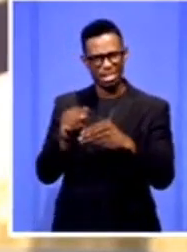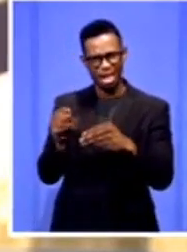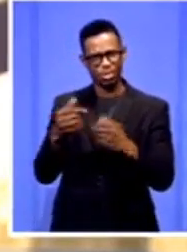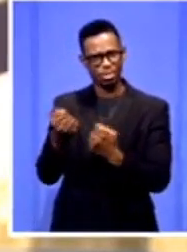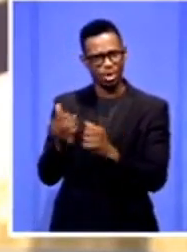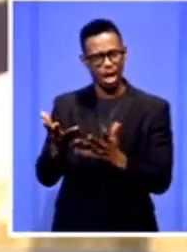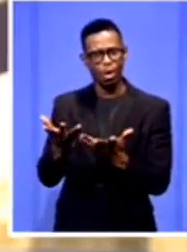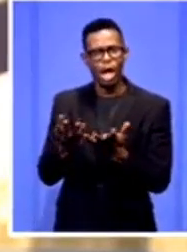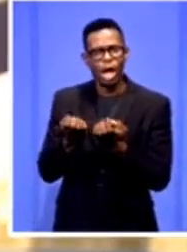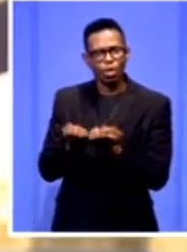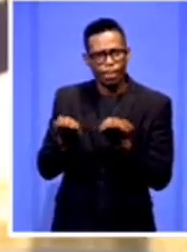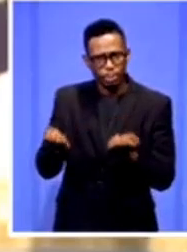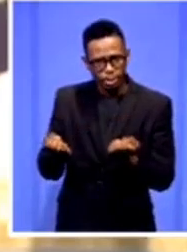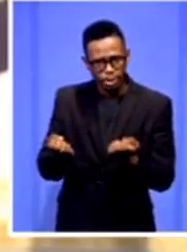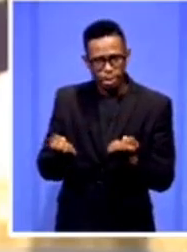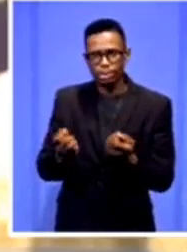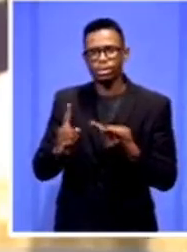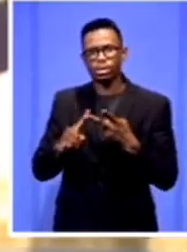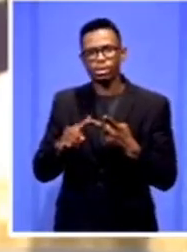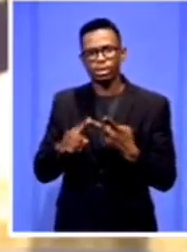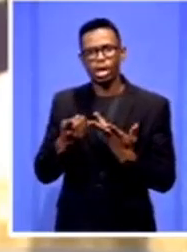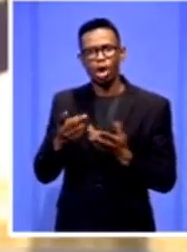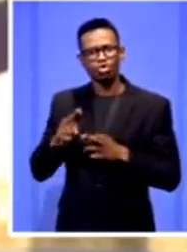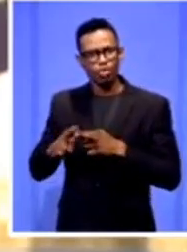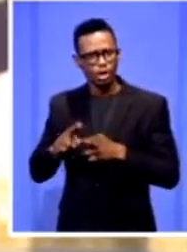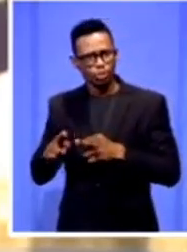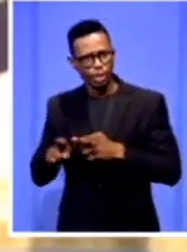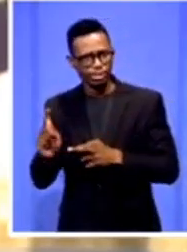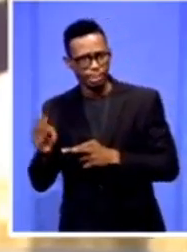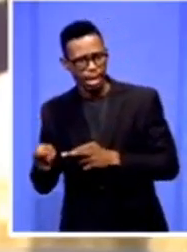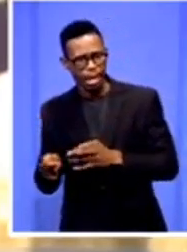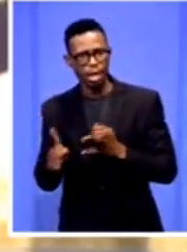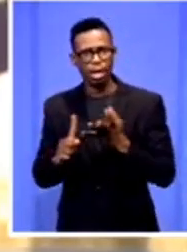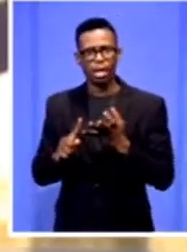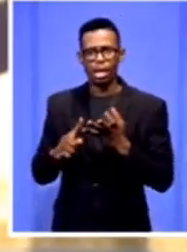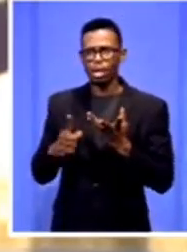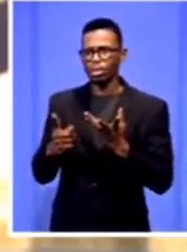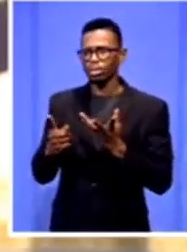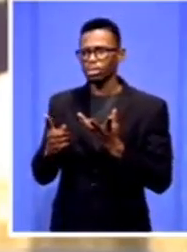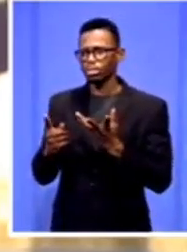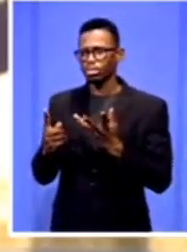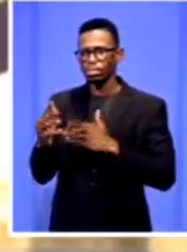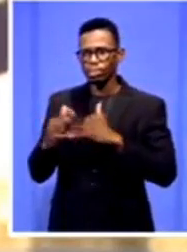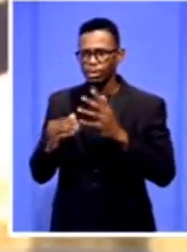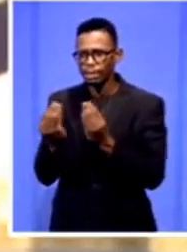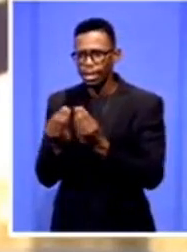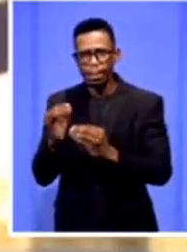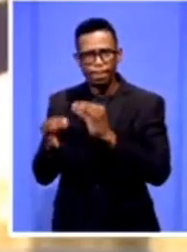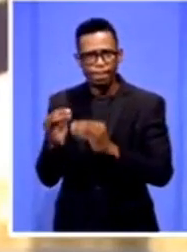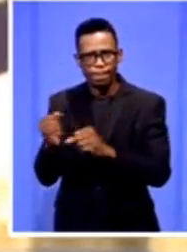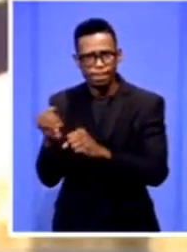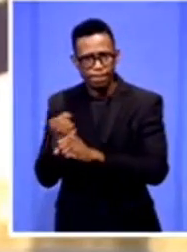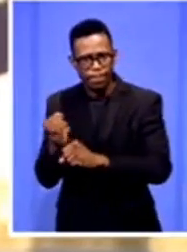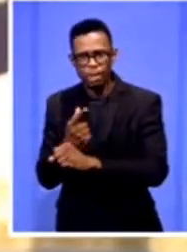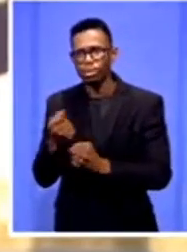of emerging and established manufacturers. We are pleased with the development